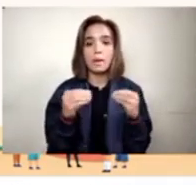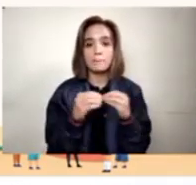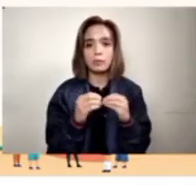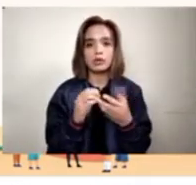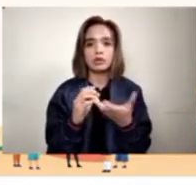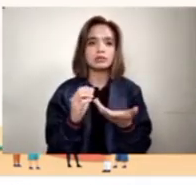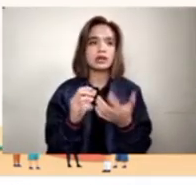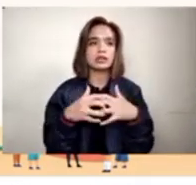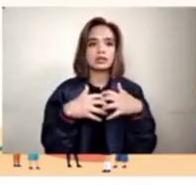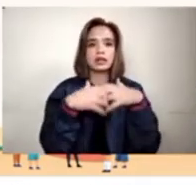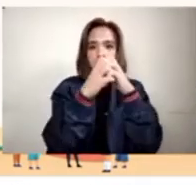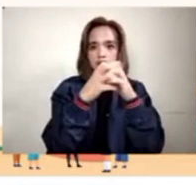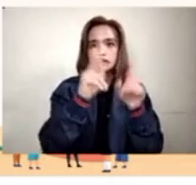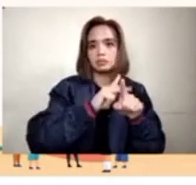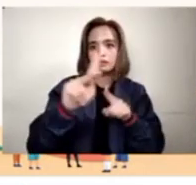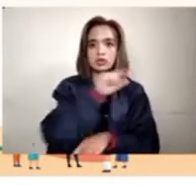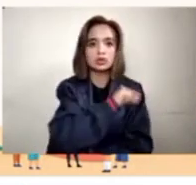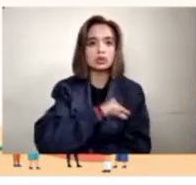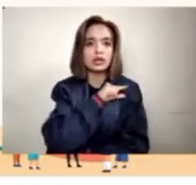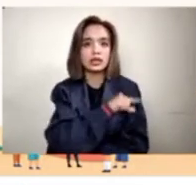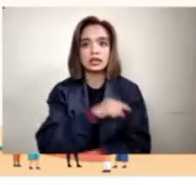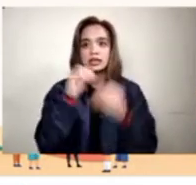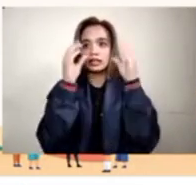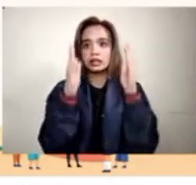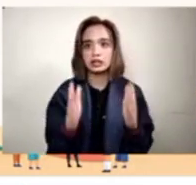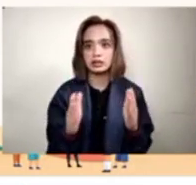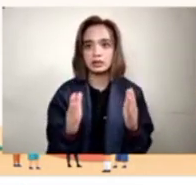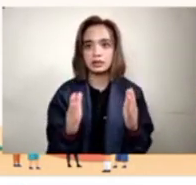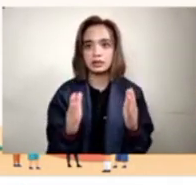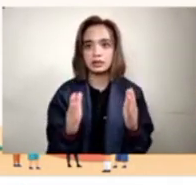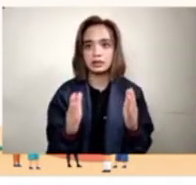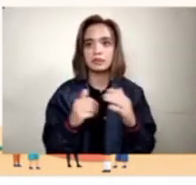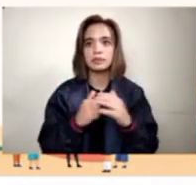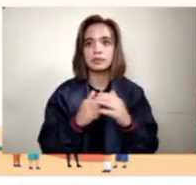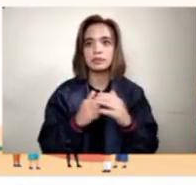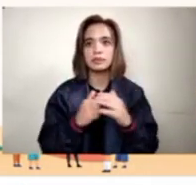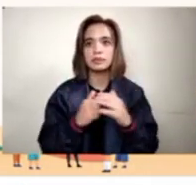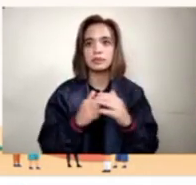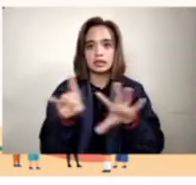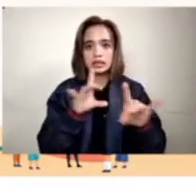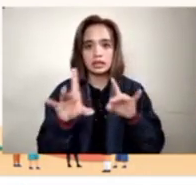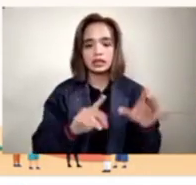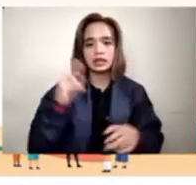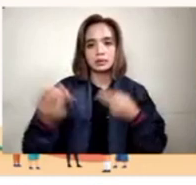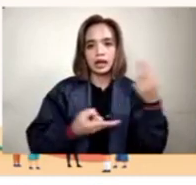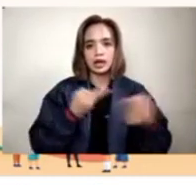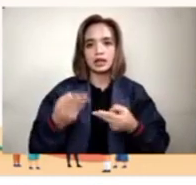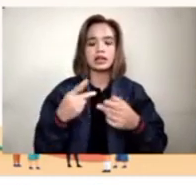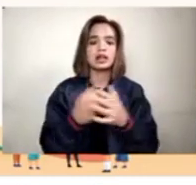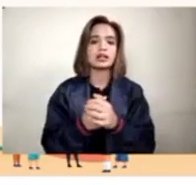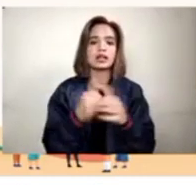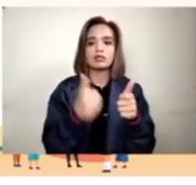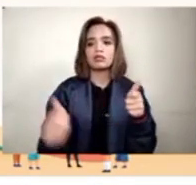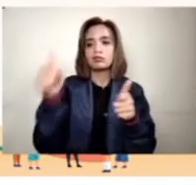By establishing the professional standards of teacher quality and using these standards in the